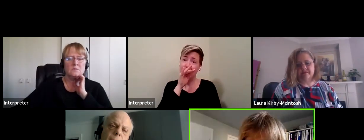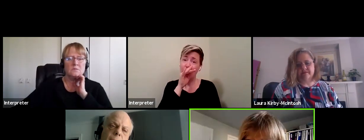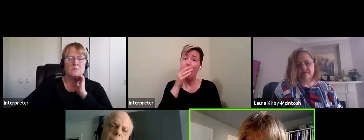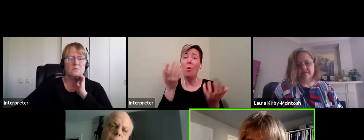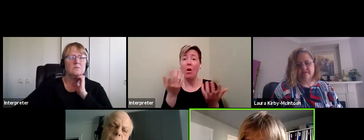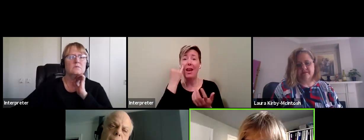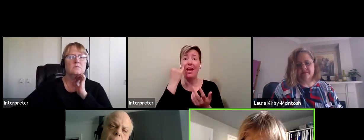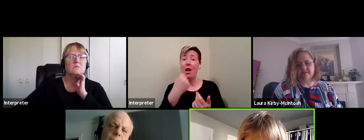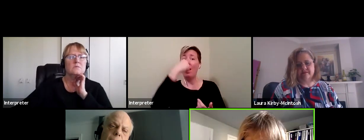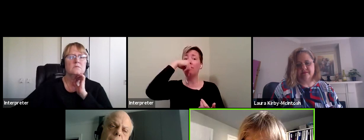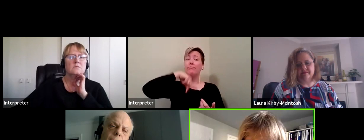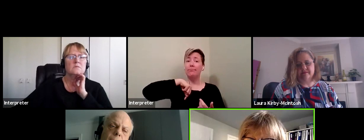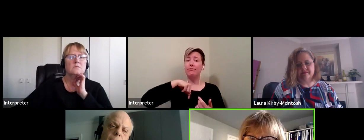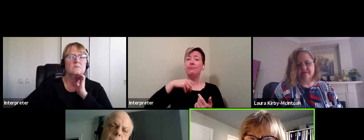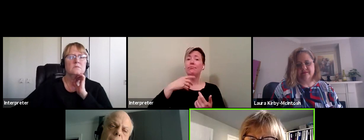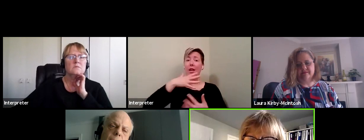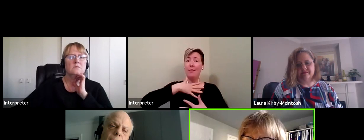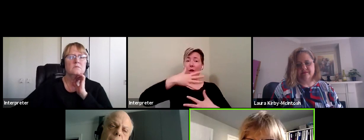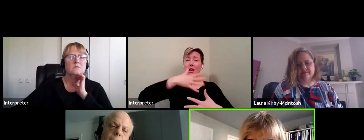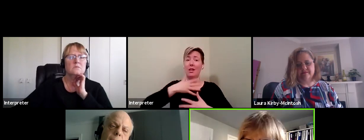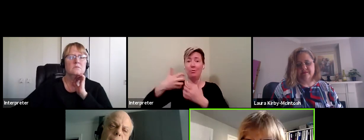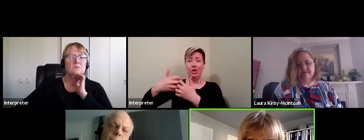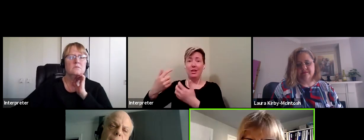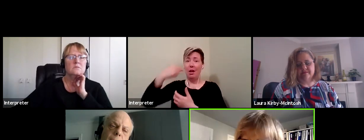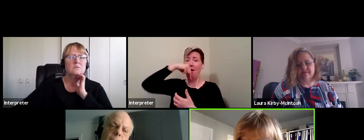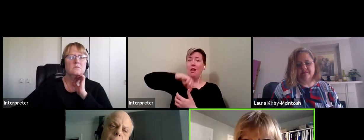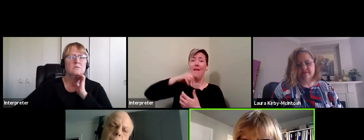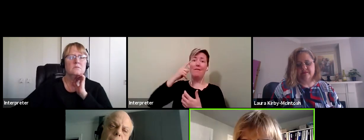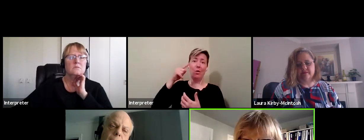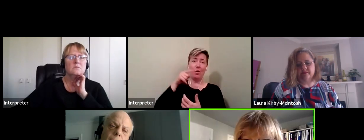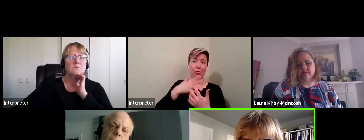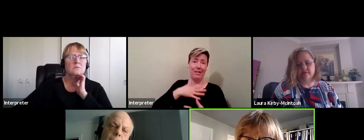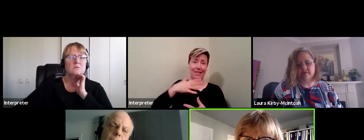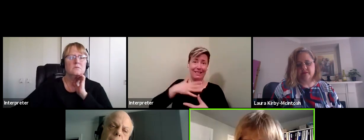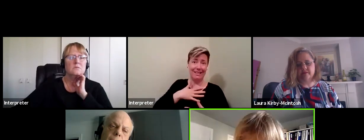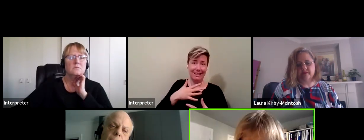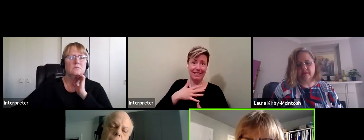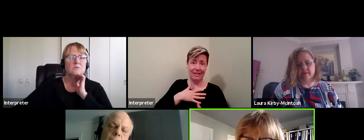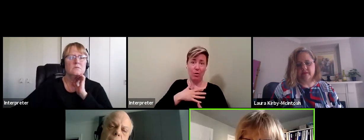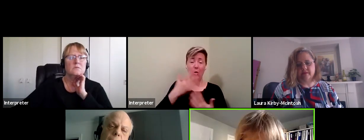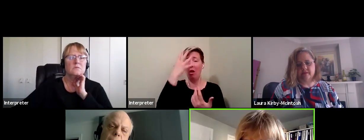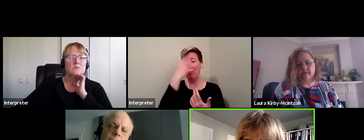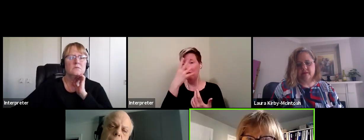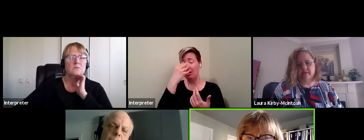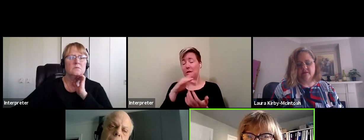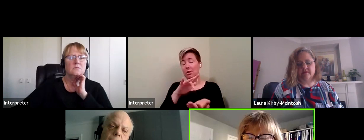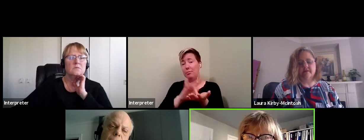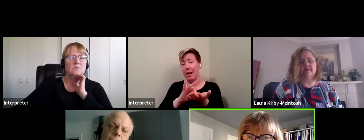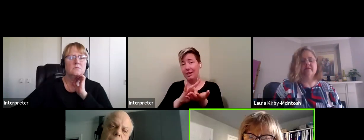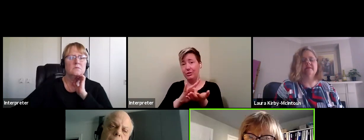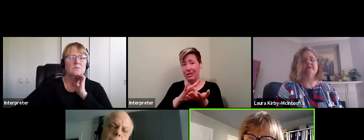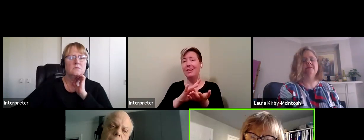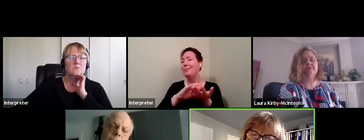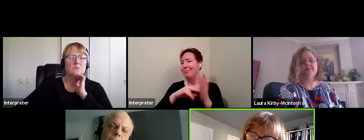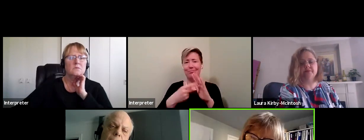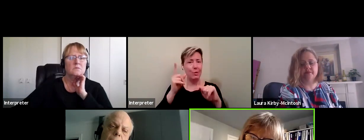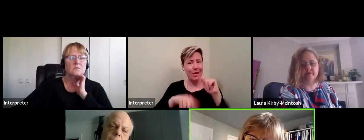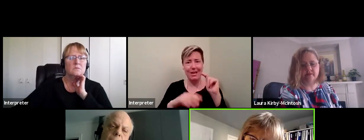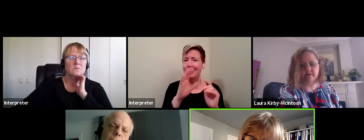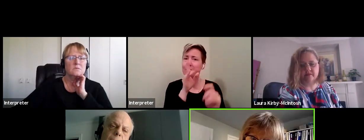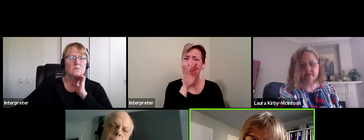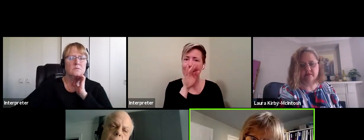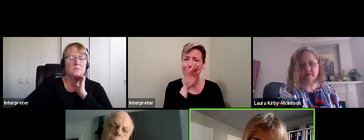you're on a ventilator, and you may have various degrees of sedation, you cannot speak. So we need to